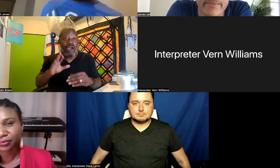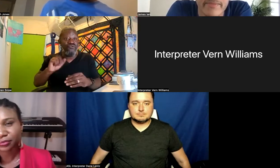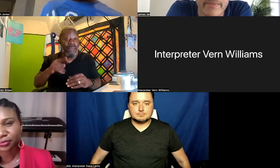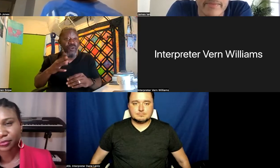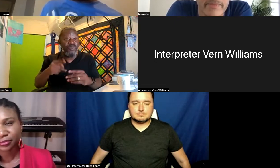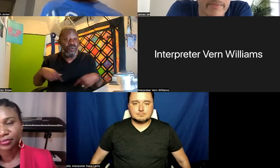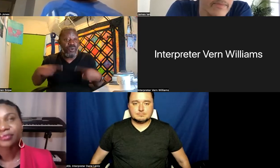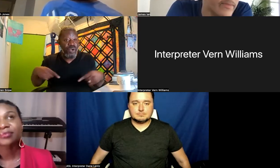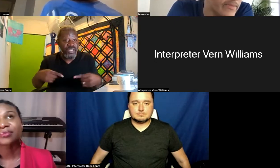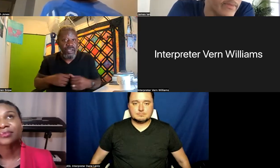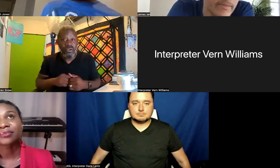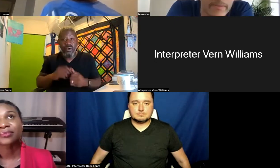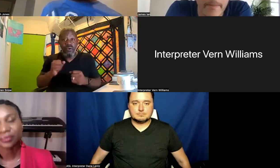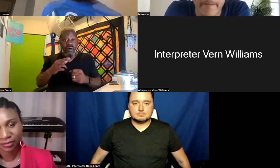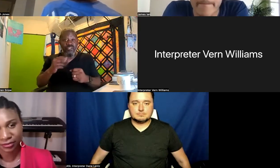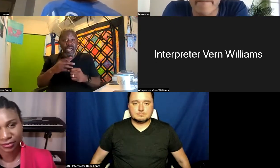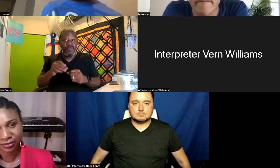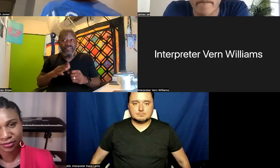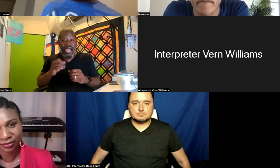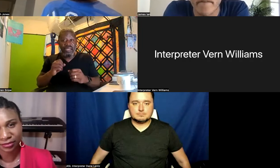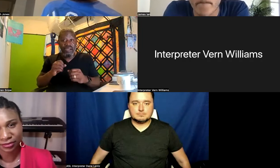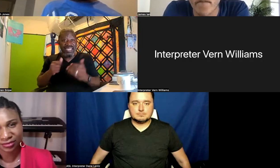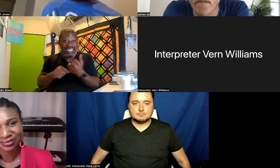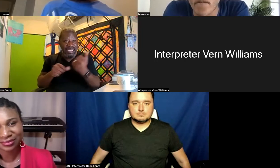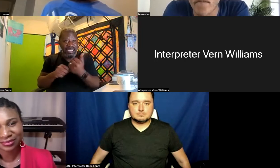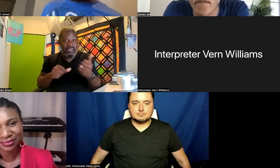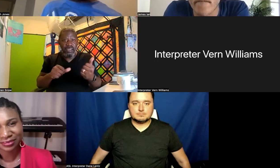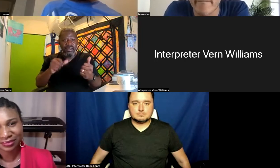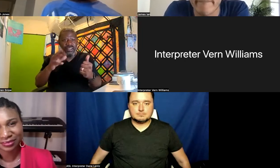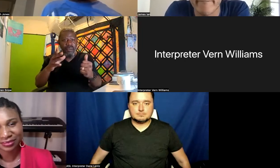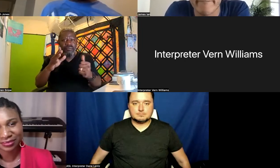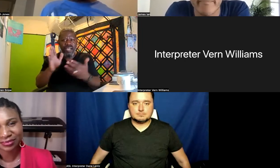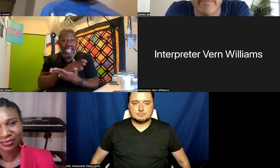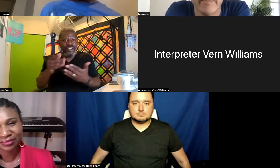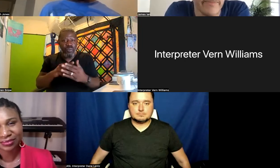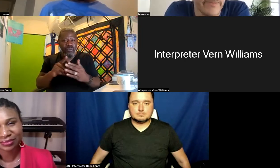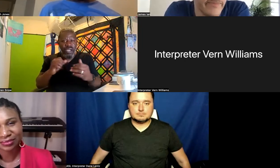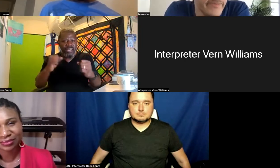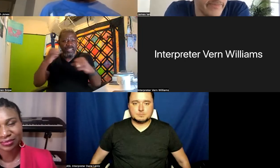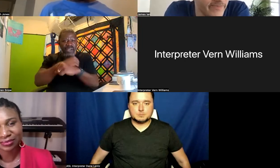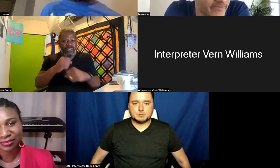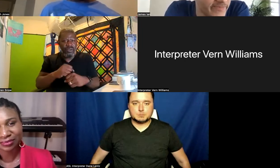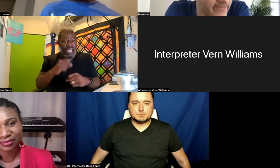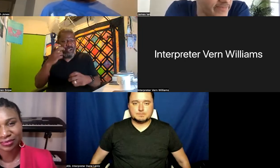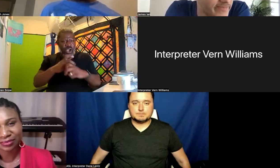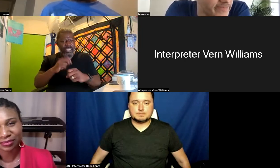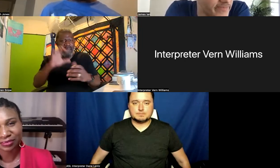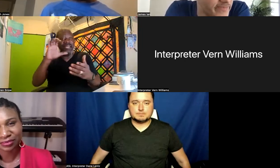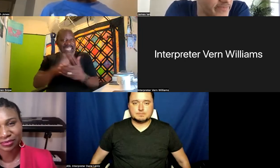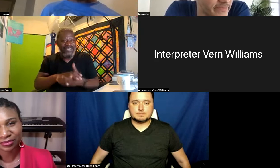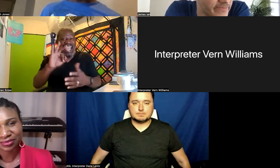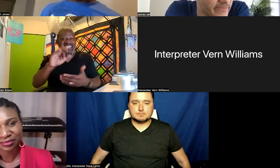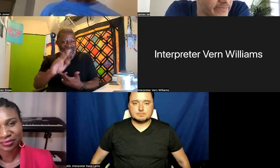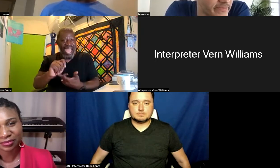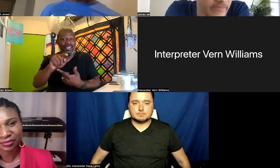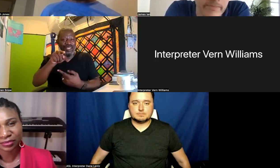provide a ramp for people in wheelchair or try to provide assistance. Some counselors will constantly fight you, and they have a hard time